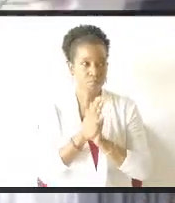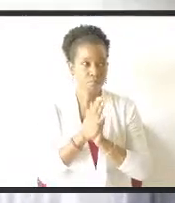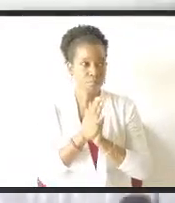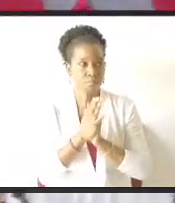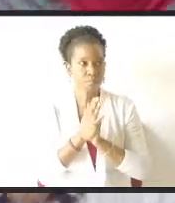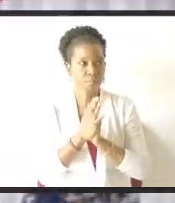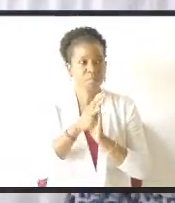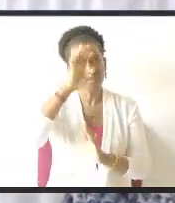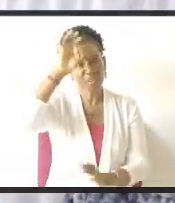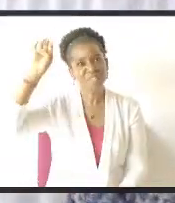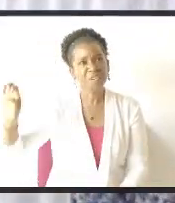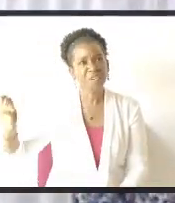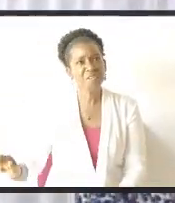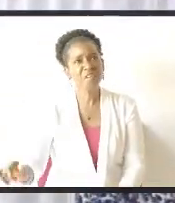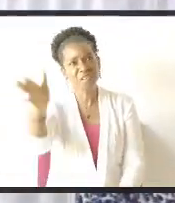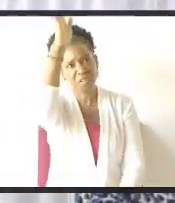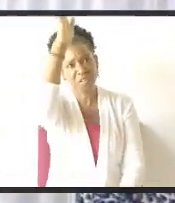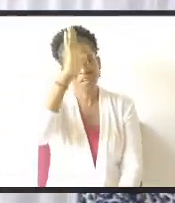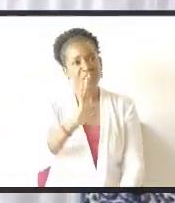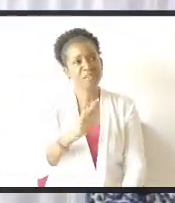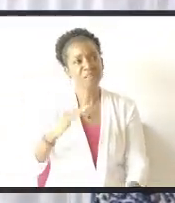Eternal God, O Heavenly,